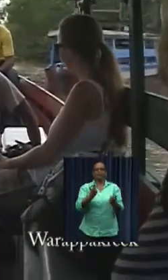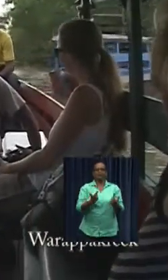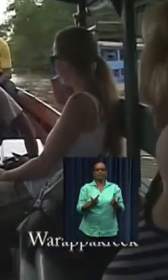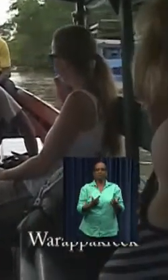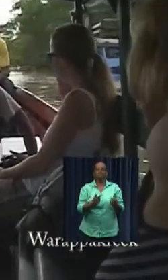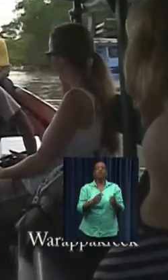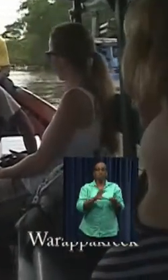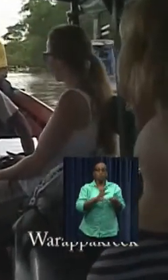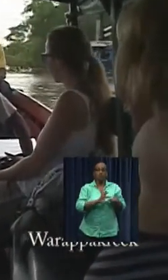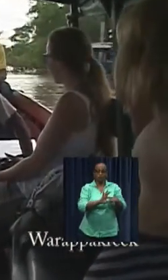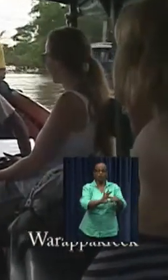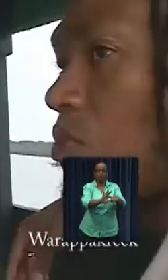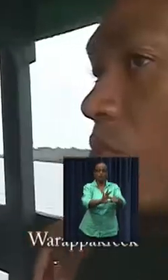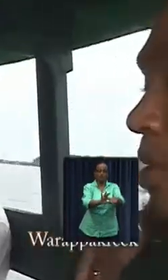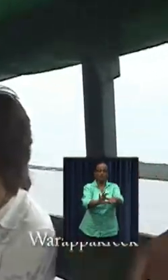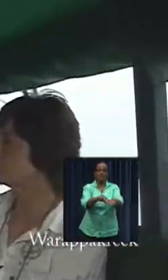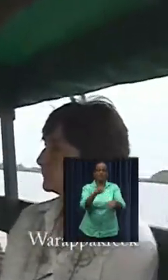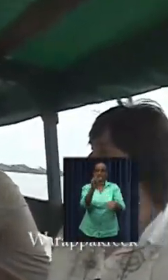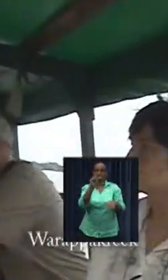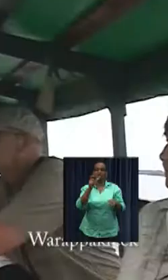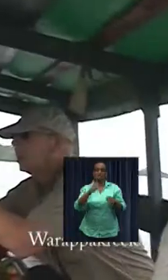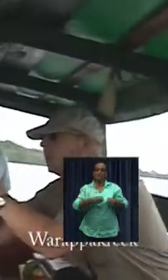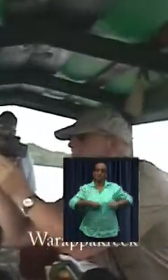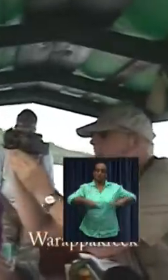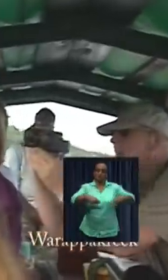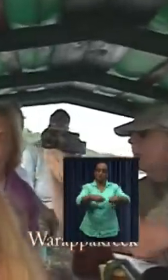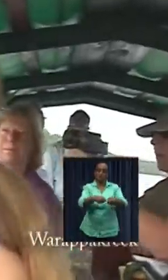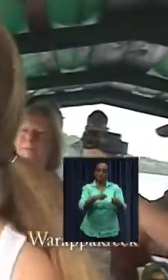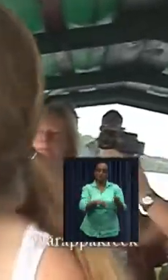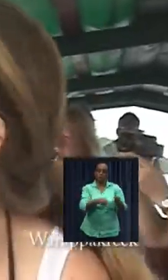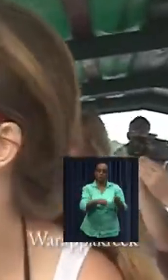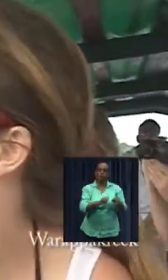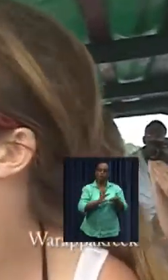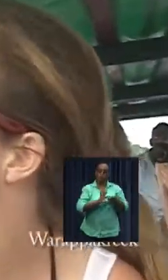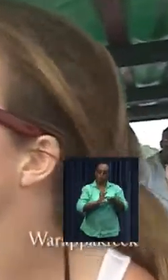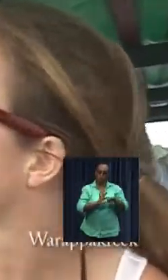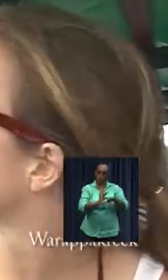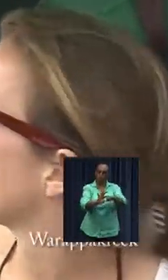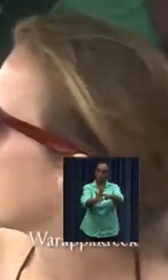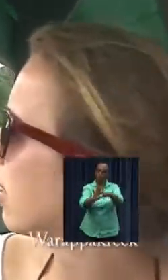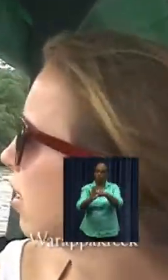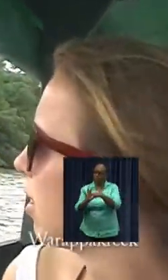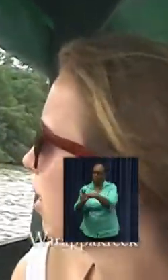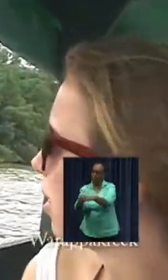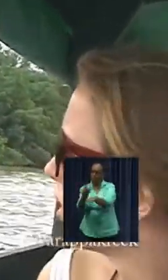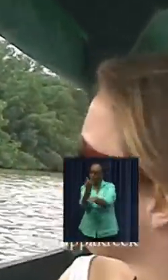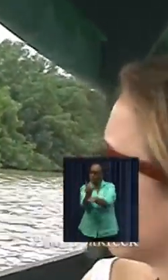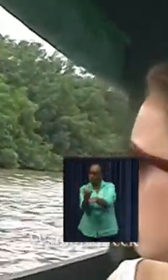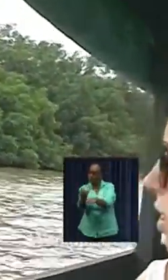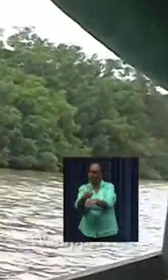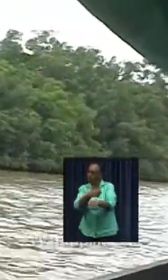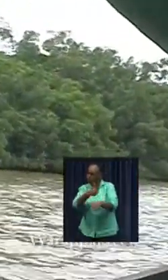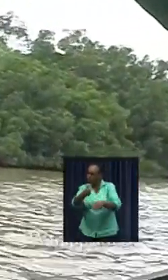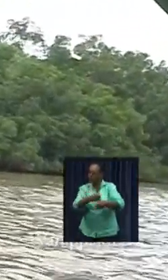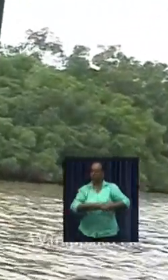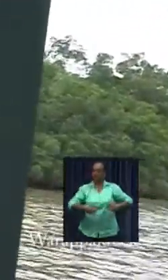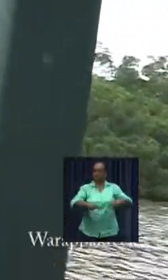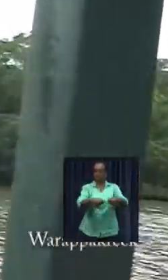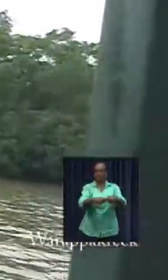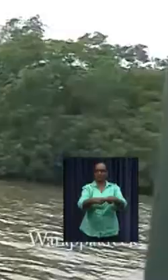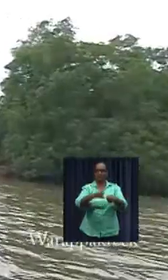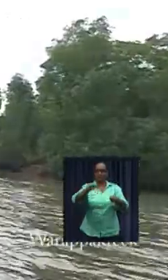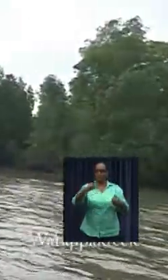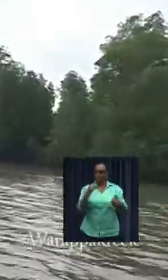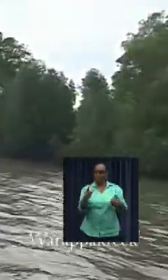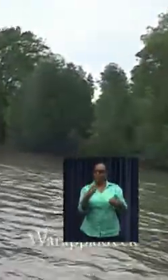The United Tour Guides have been working for a while to organize guides. John Saki also